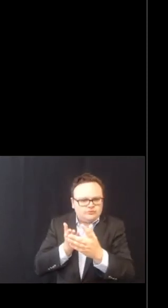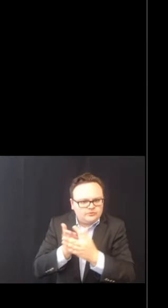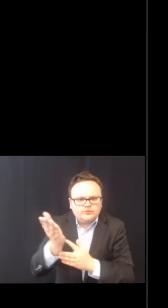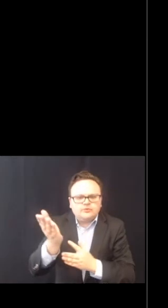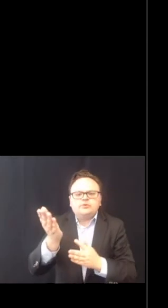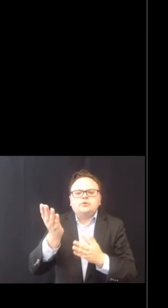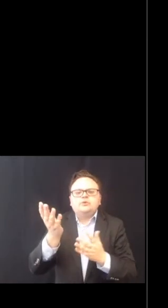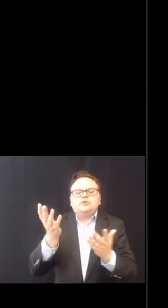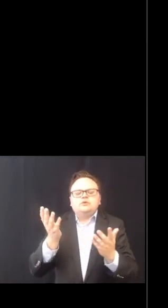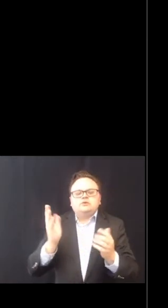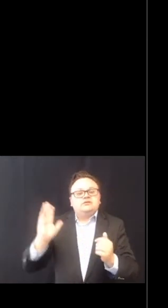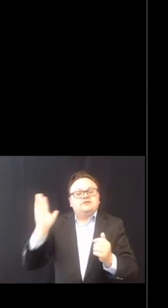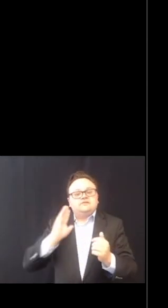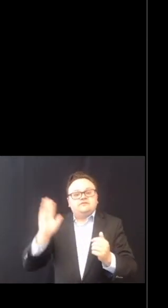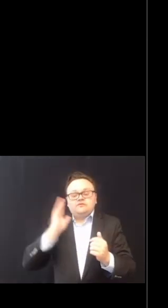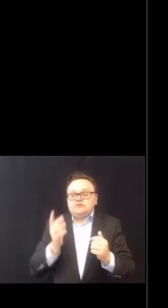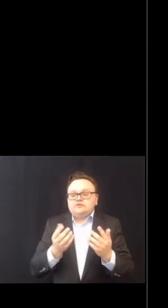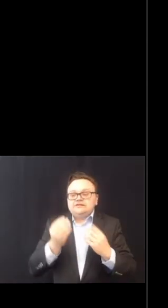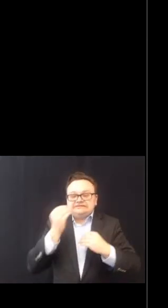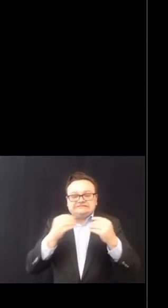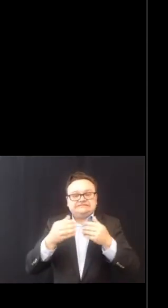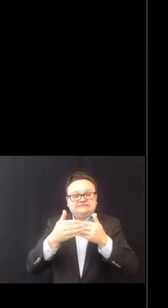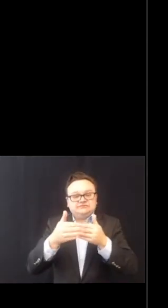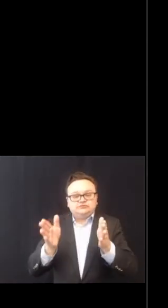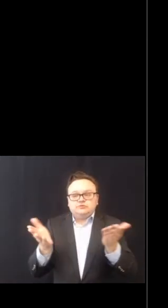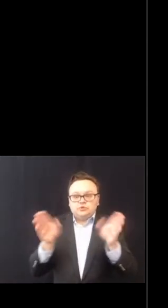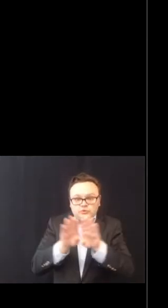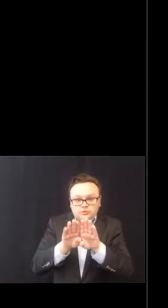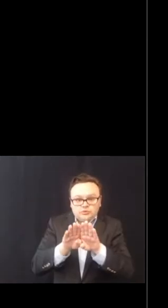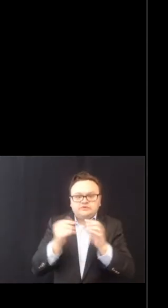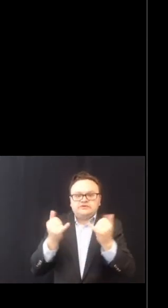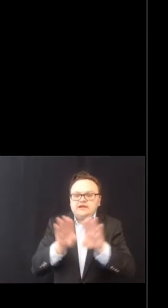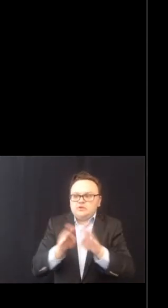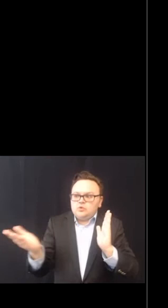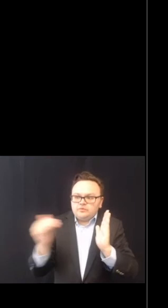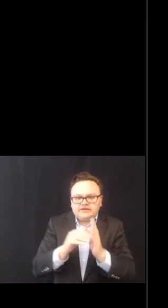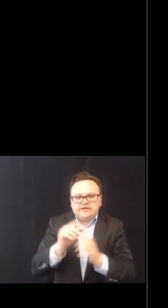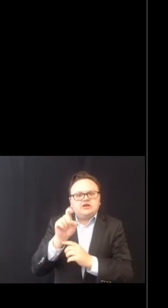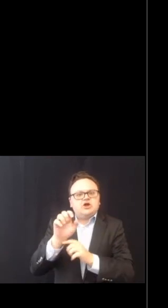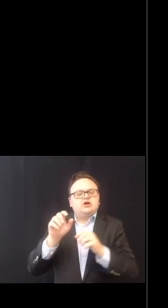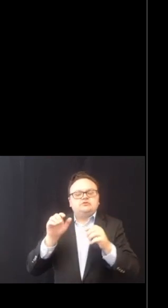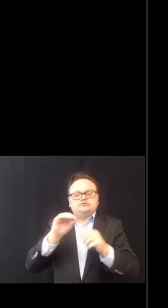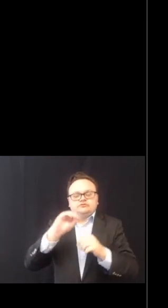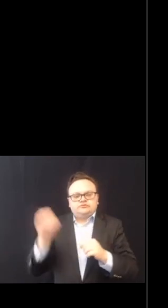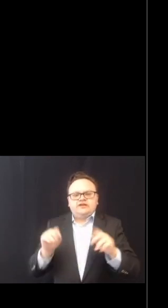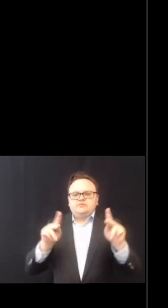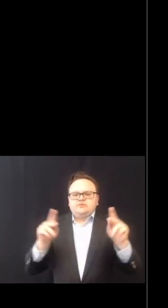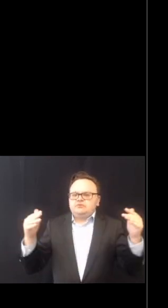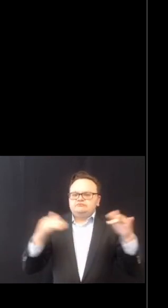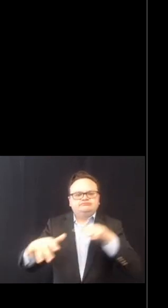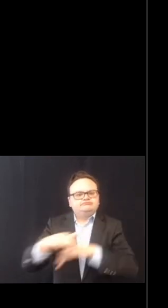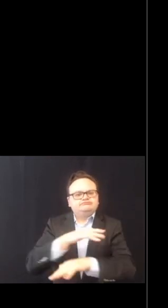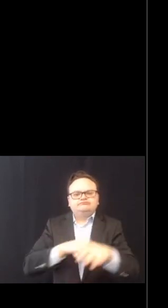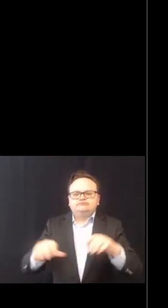closing of the dining room, the reopening, and now 100% capacity that we're in. And like I said, Caitlin and Jacob have just been amazing getting us